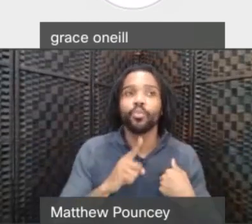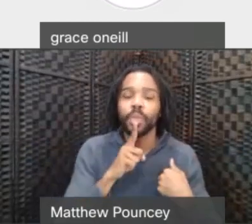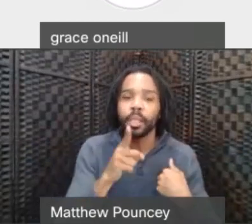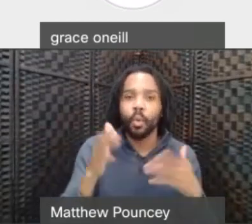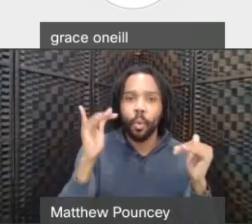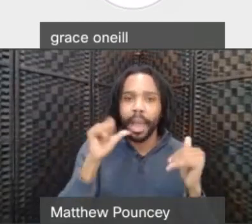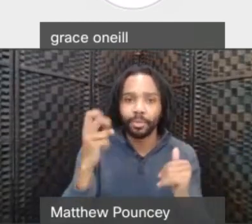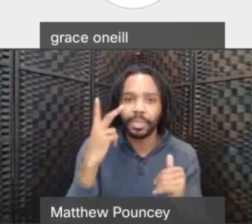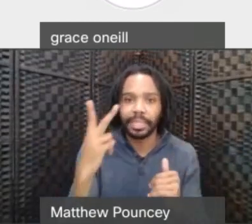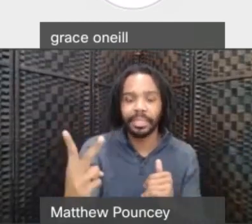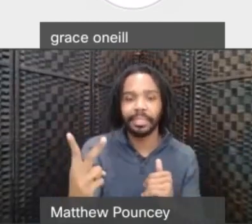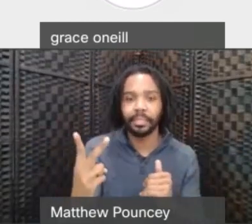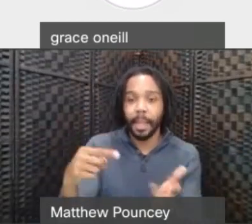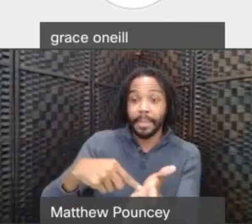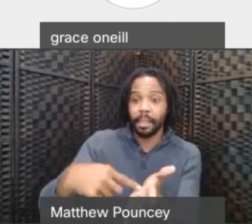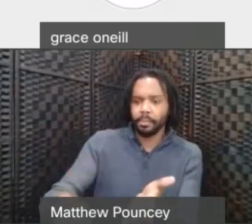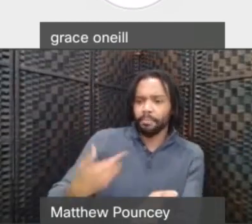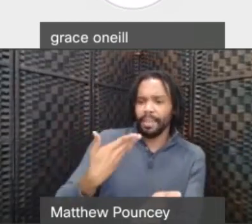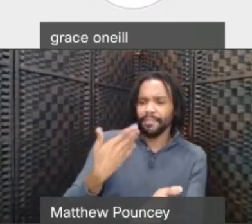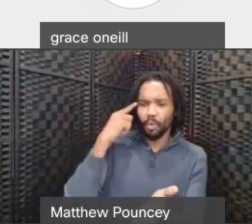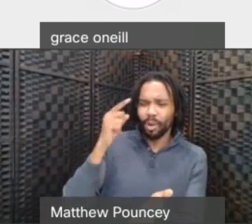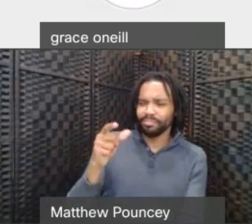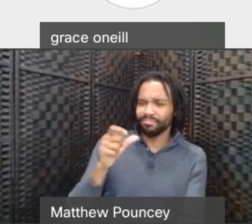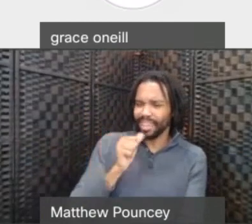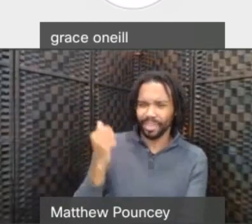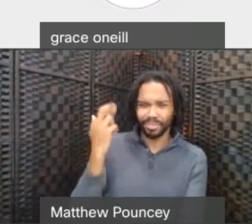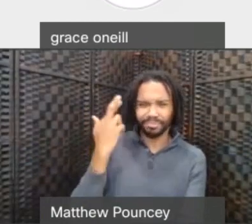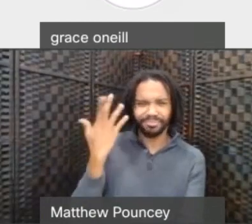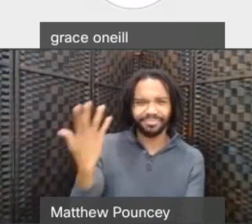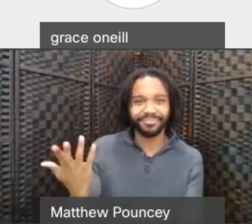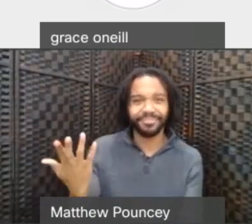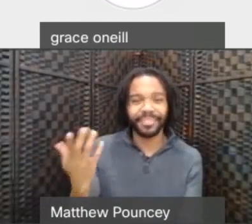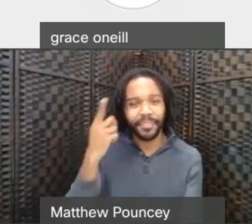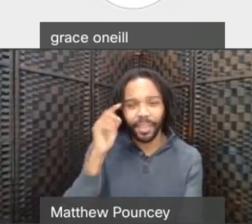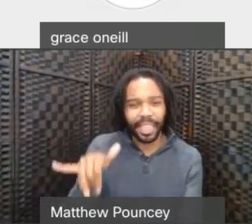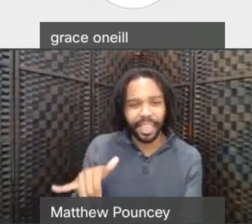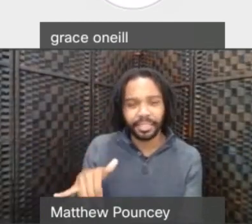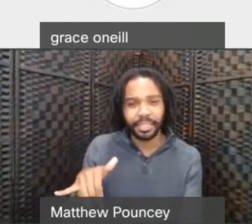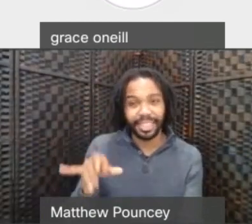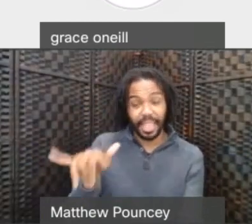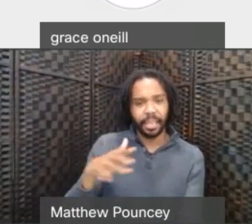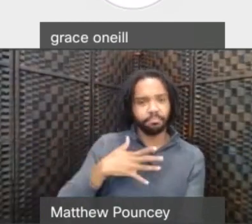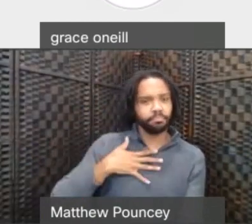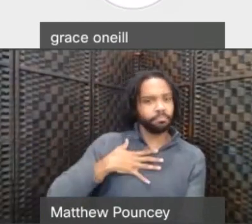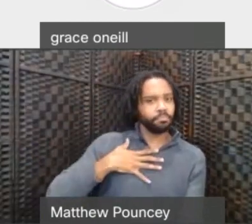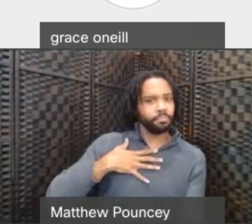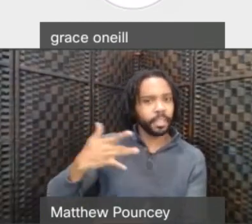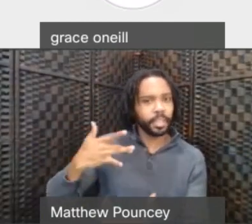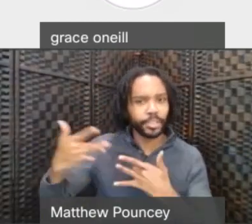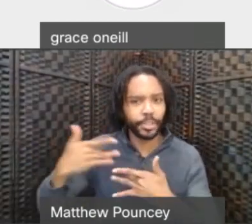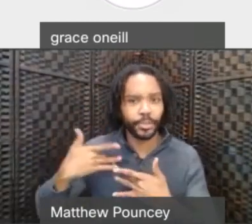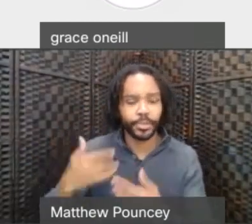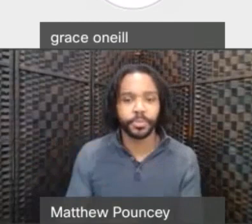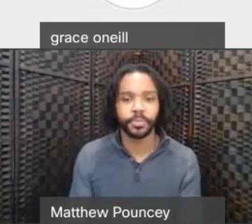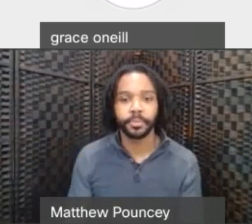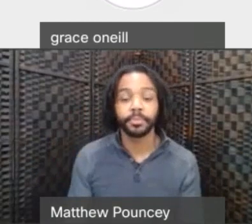for unrealistic remote support provision, because that would be concerning. So it says here, Innovative